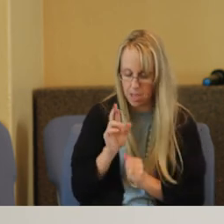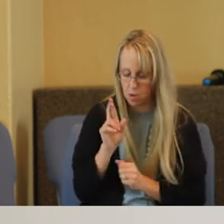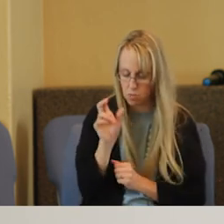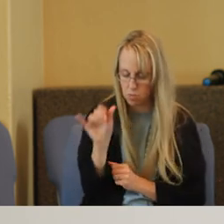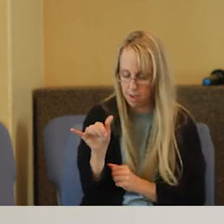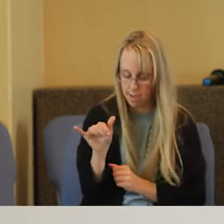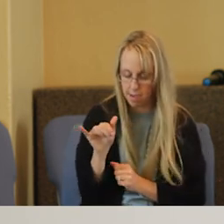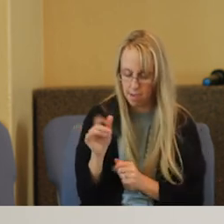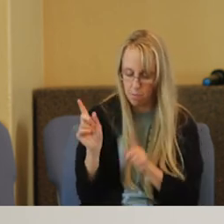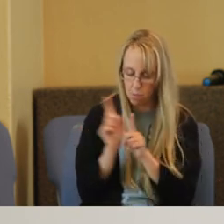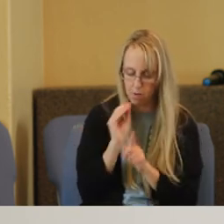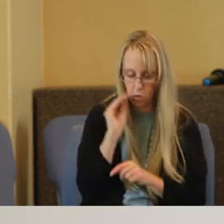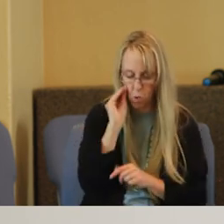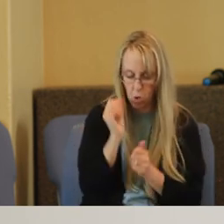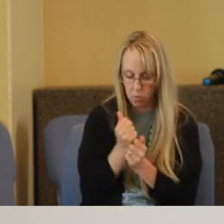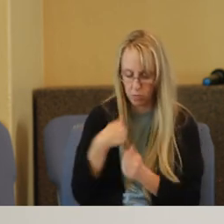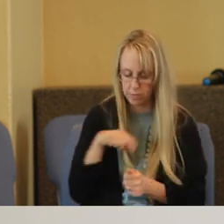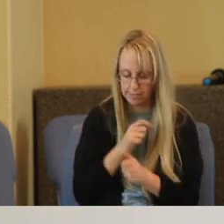home to us safely.